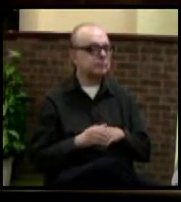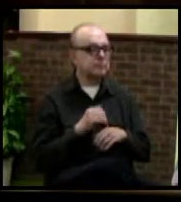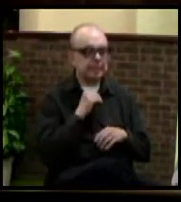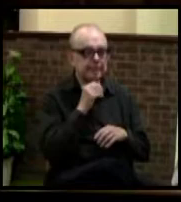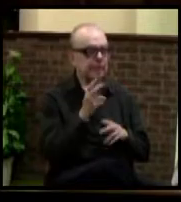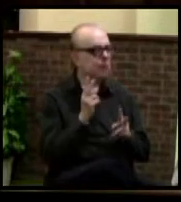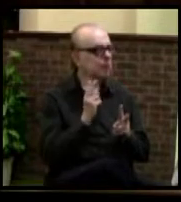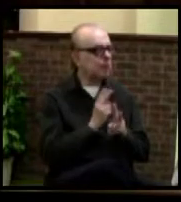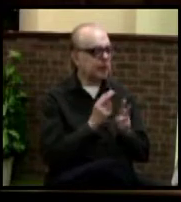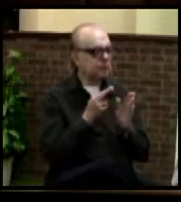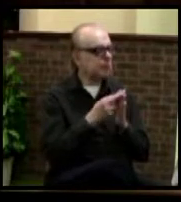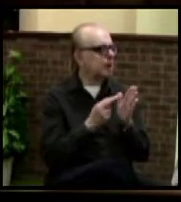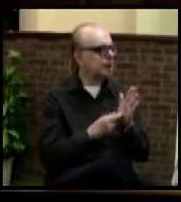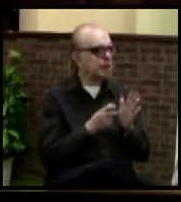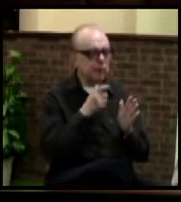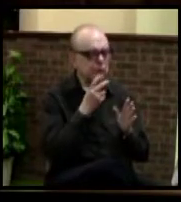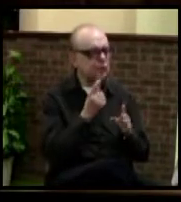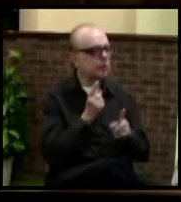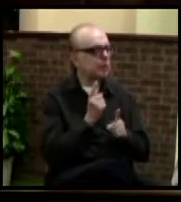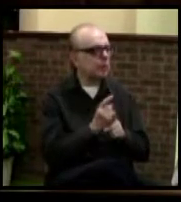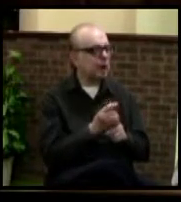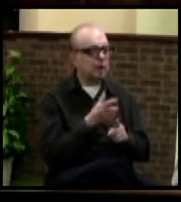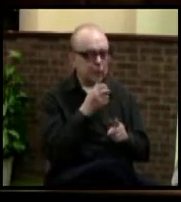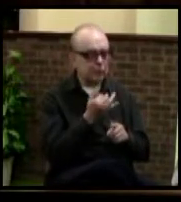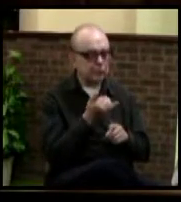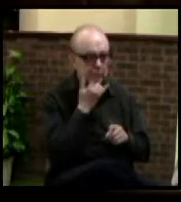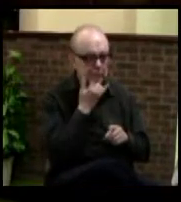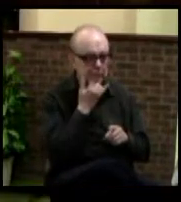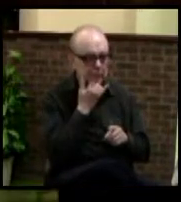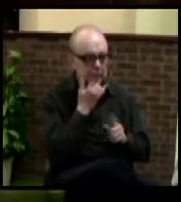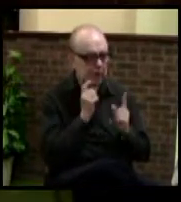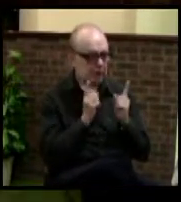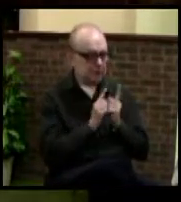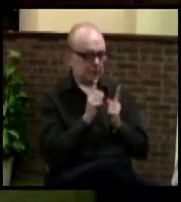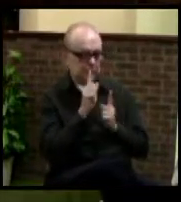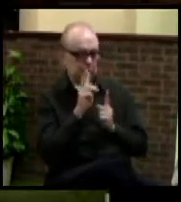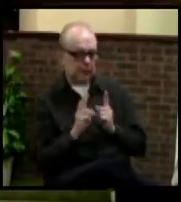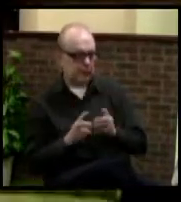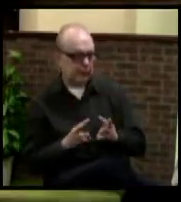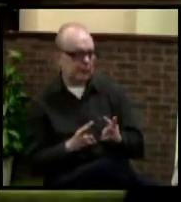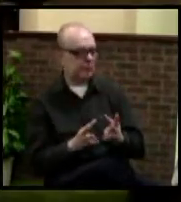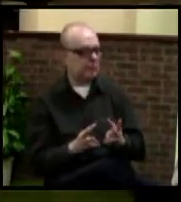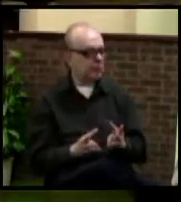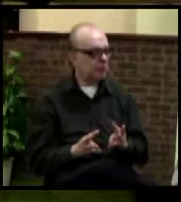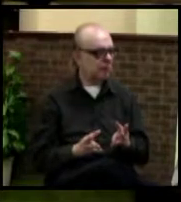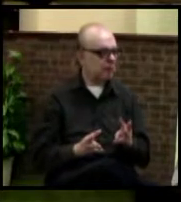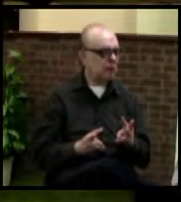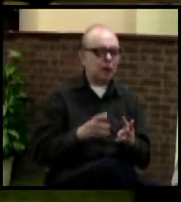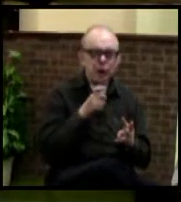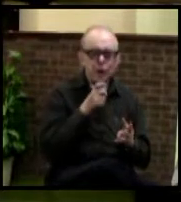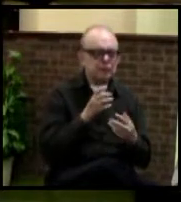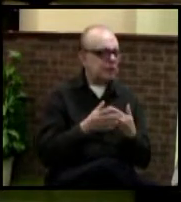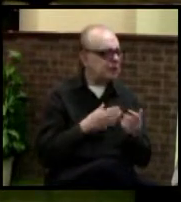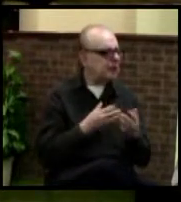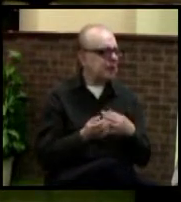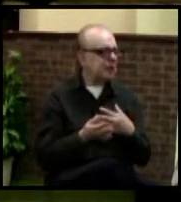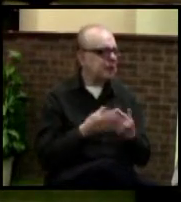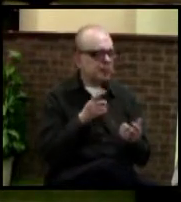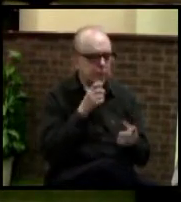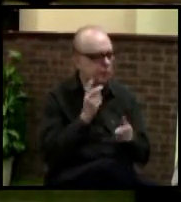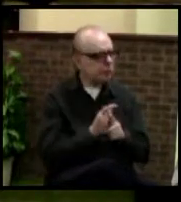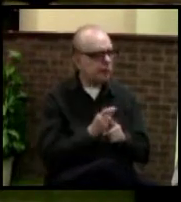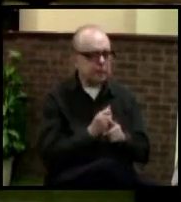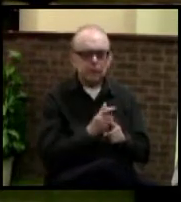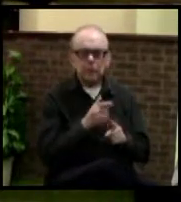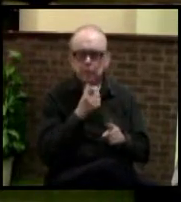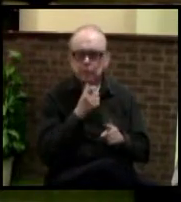You don't keep track of who's right and who's wrong. Meet them halfway, go on. Because what does it really matter who was right and who was wrong?